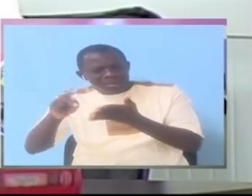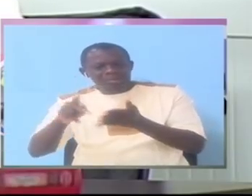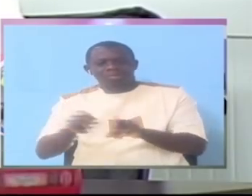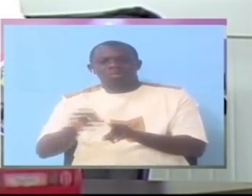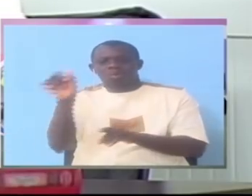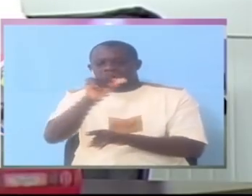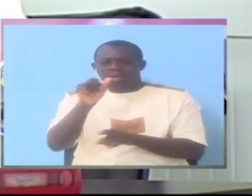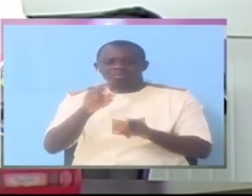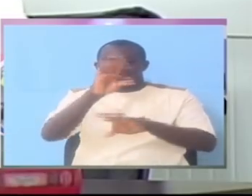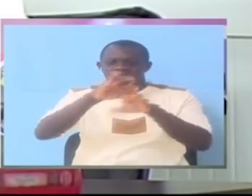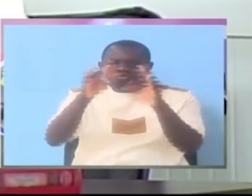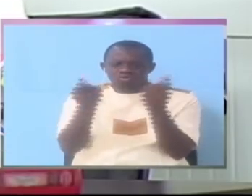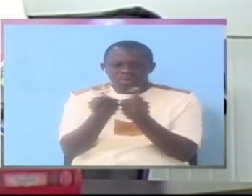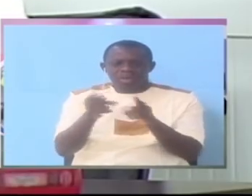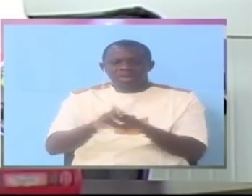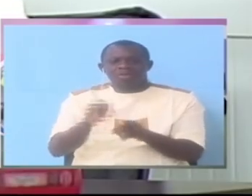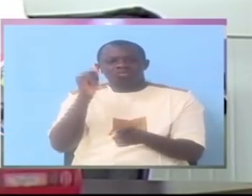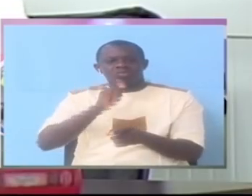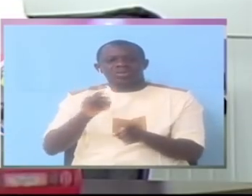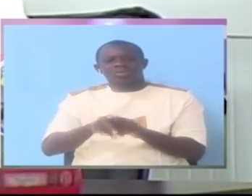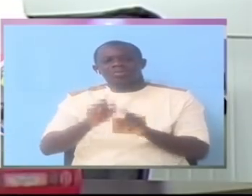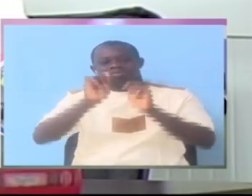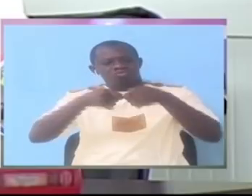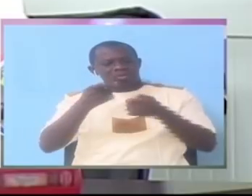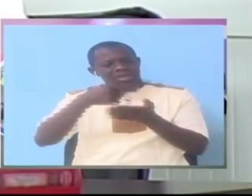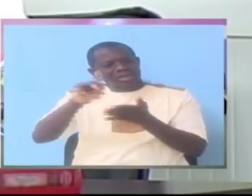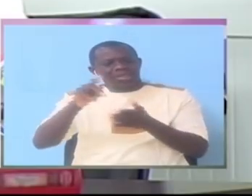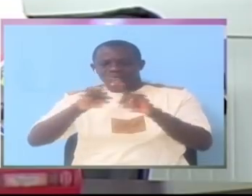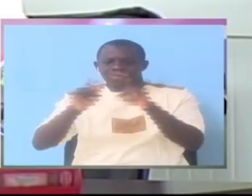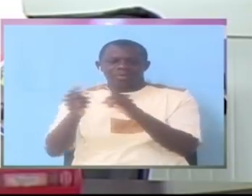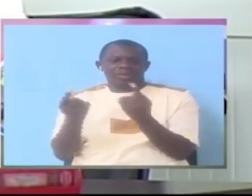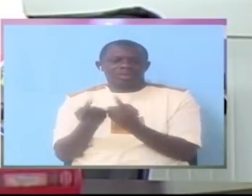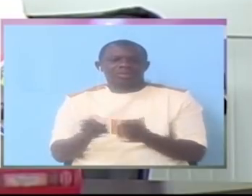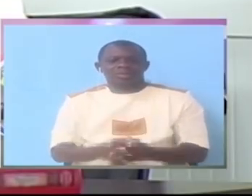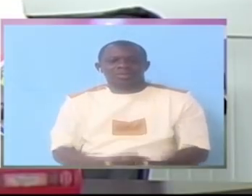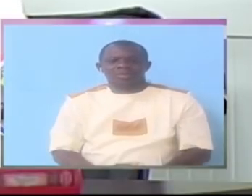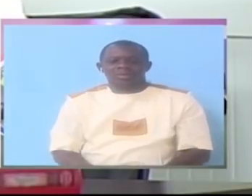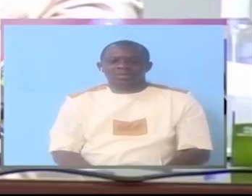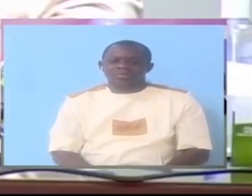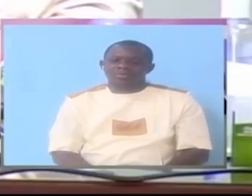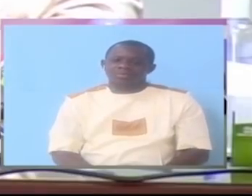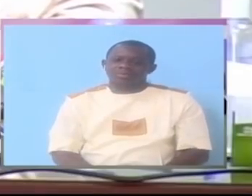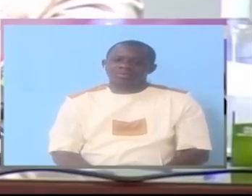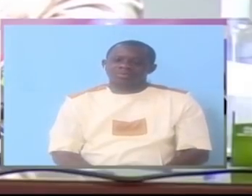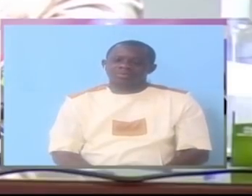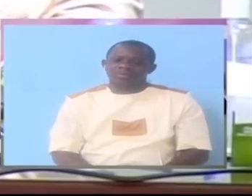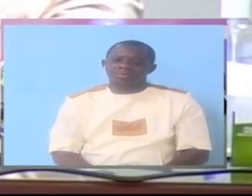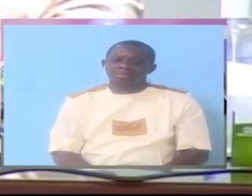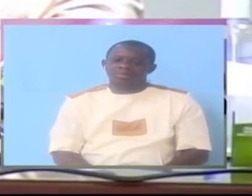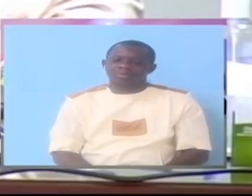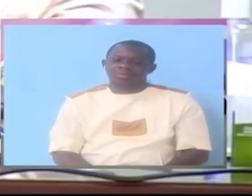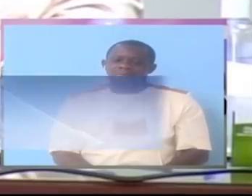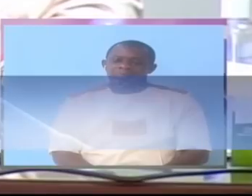his boss to go to Banjul and collect a group of arrested individuals and take them to the residence of Baba Job, a one-time close ally